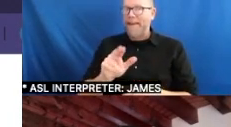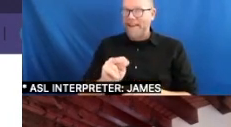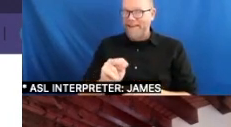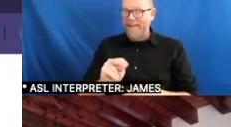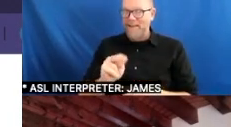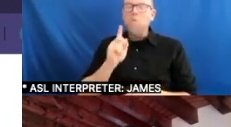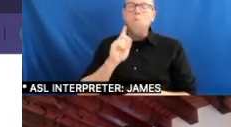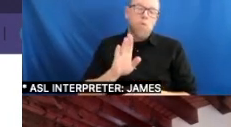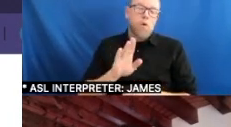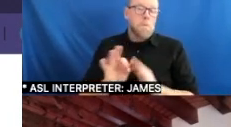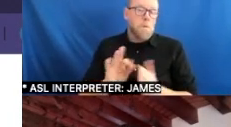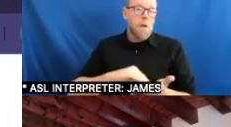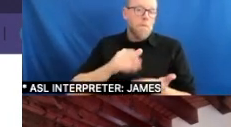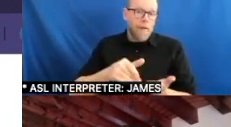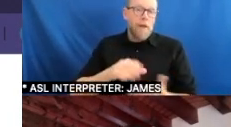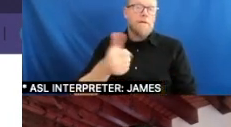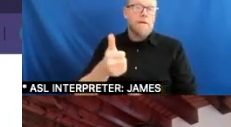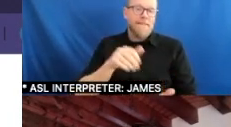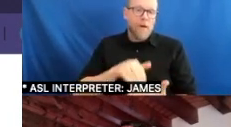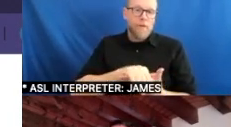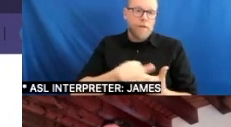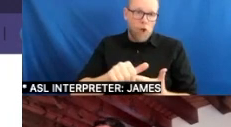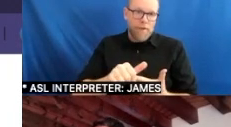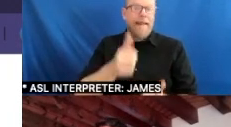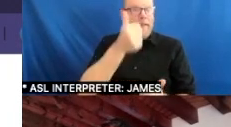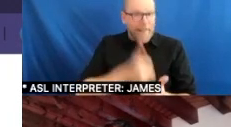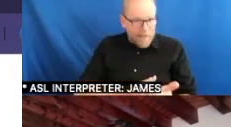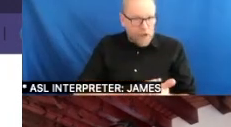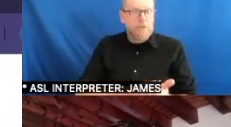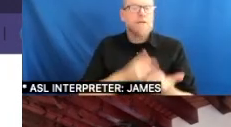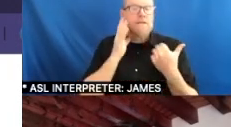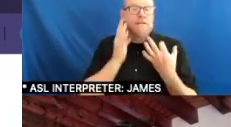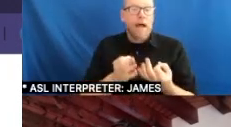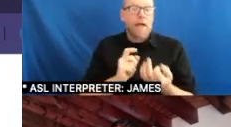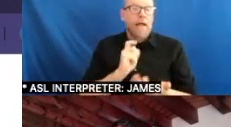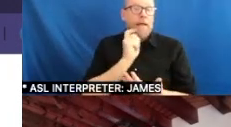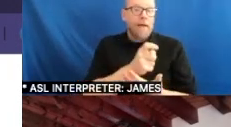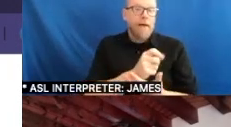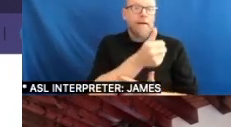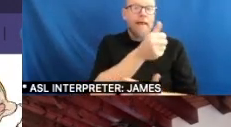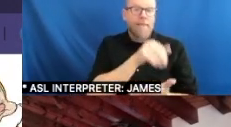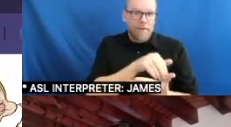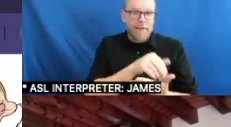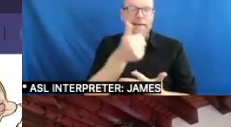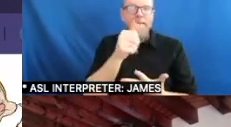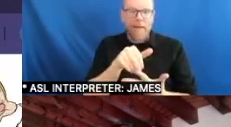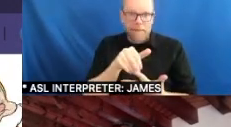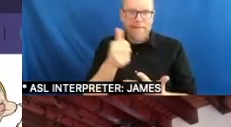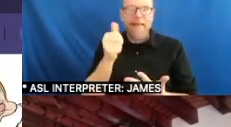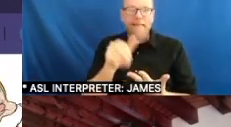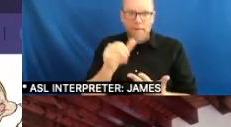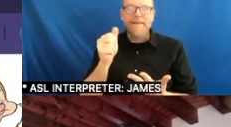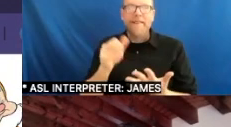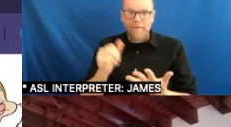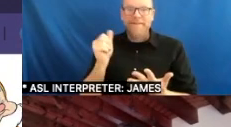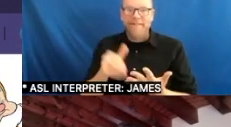So each dwarf puts in the $10,000 buy-in, and now they're all members of this co-op.